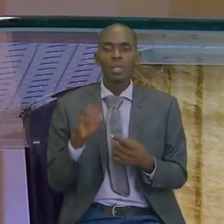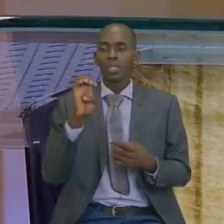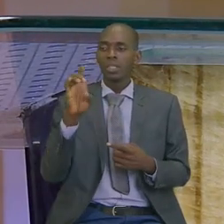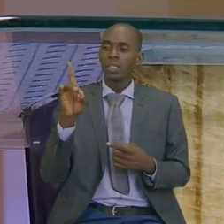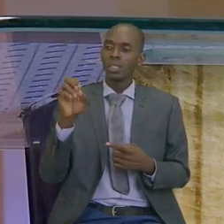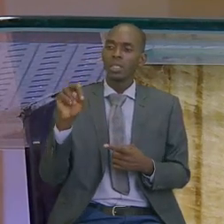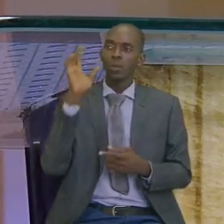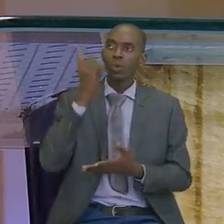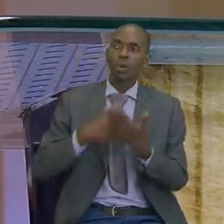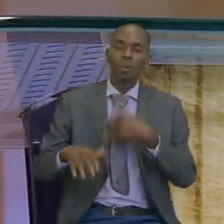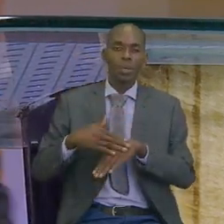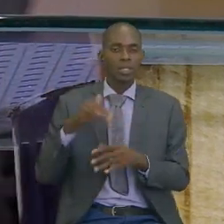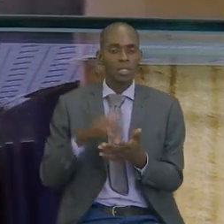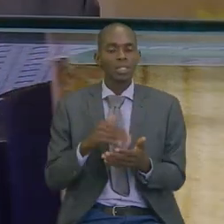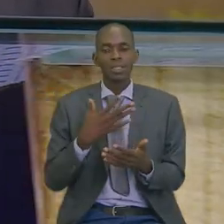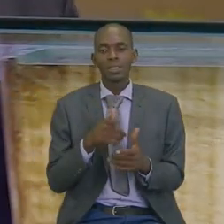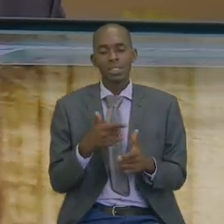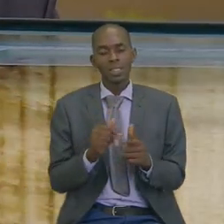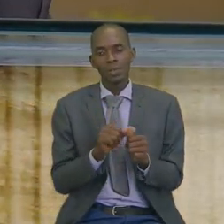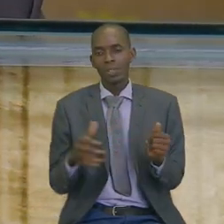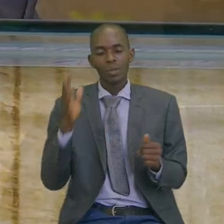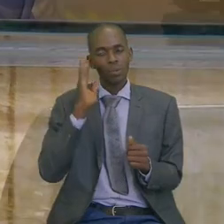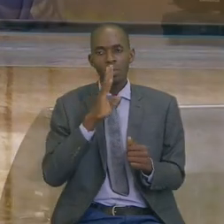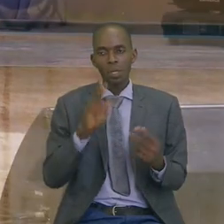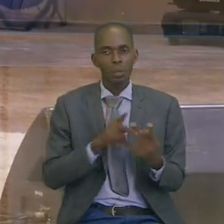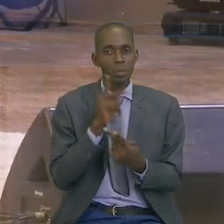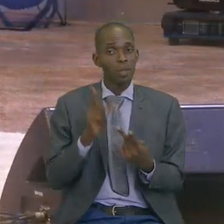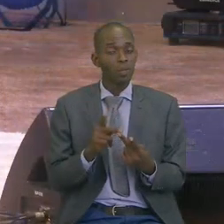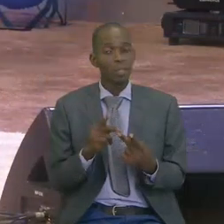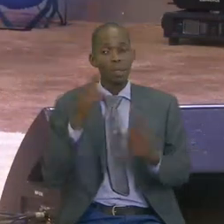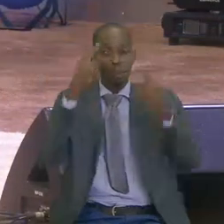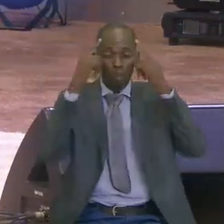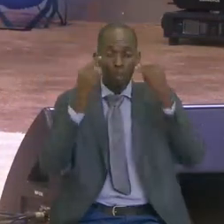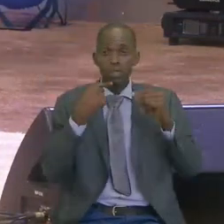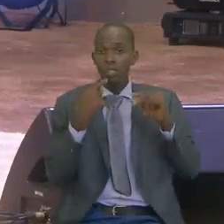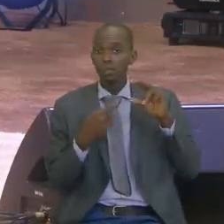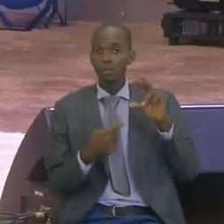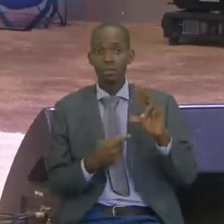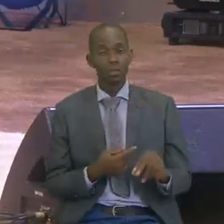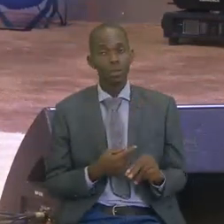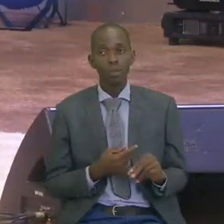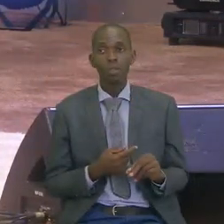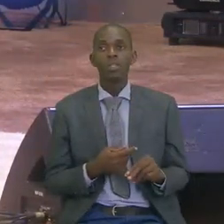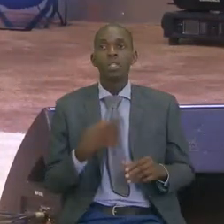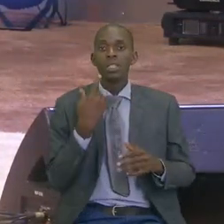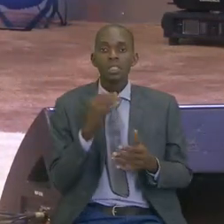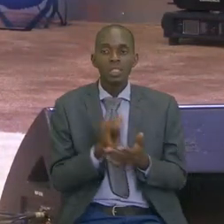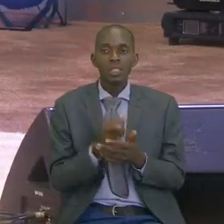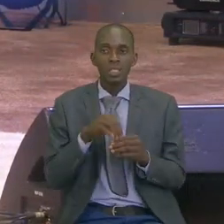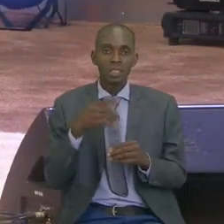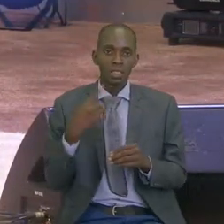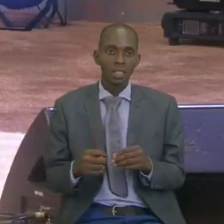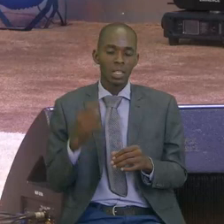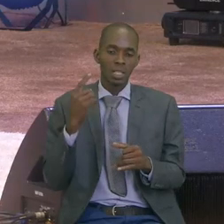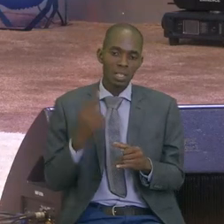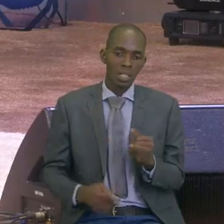and everything will be perfect. God says no. As we look at the future, it says in the last days,